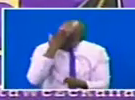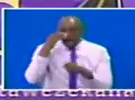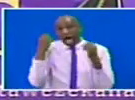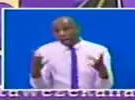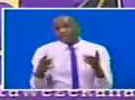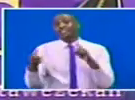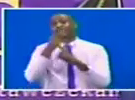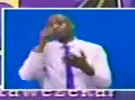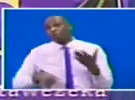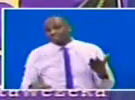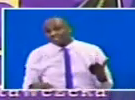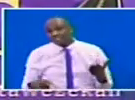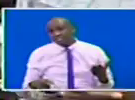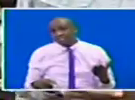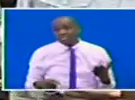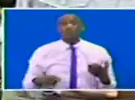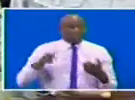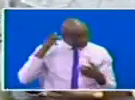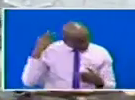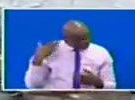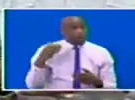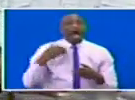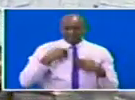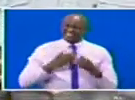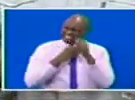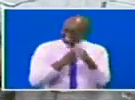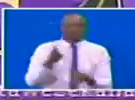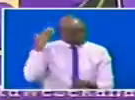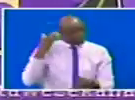of what people can actually do. We've had leaders in very high positions that they can give themselves, but